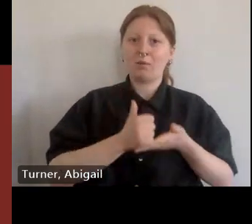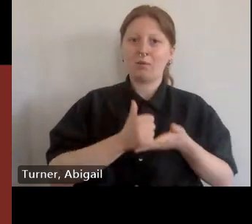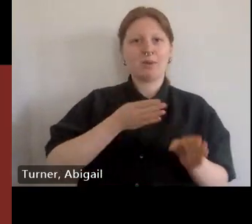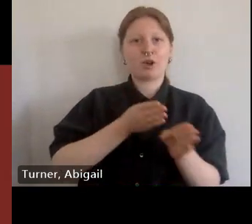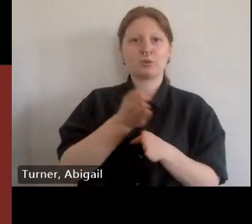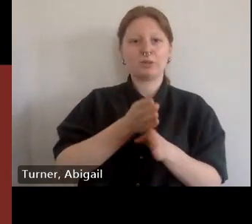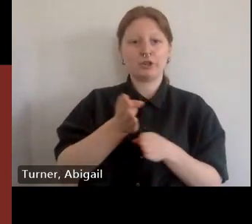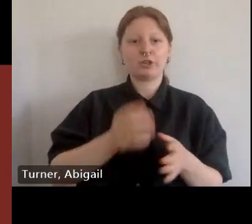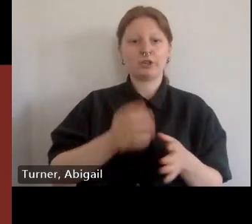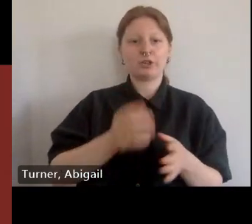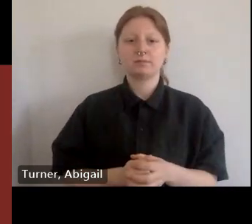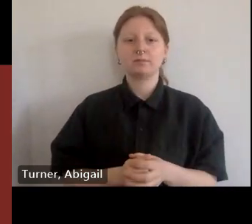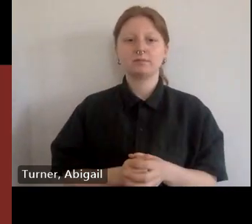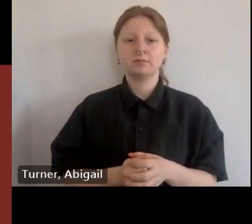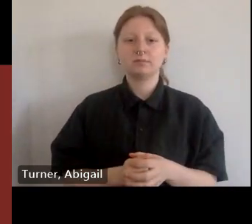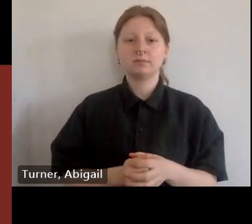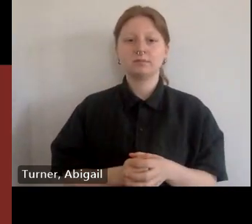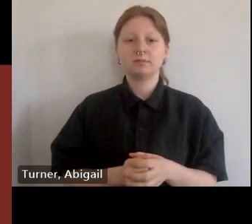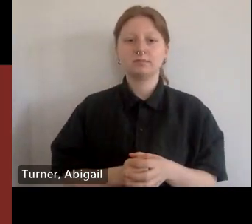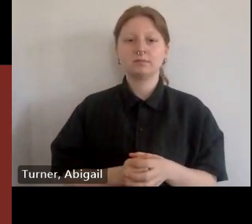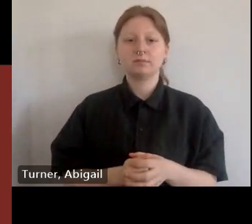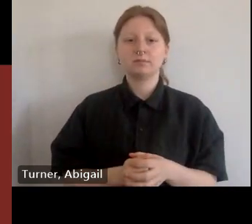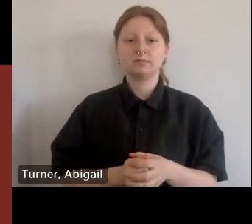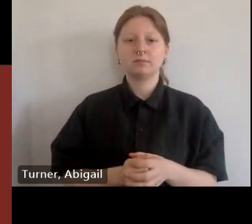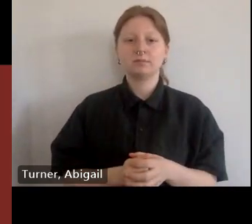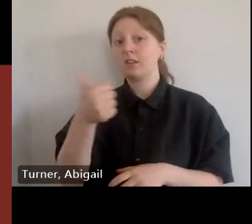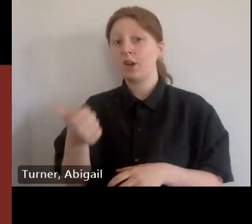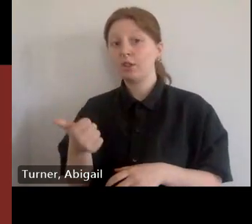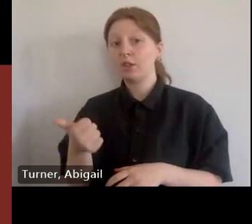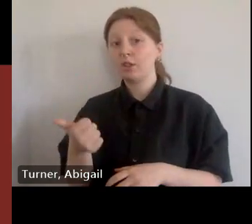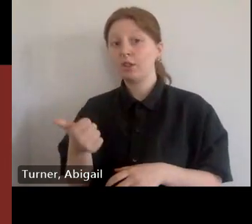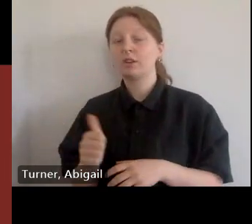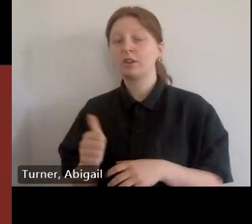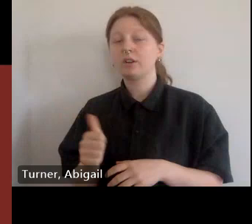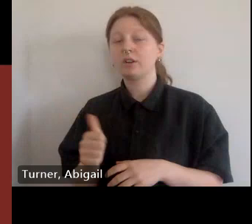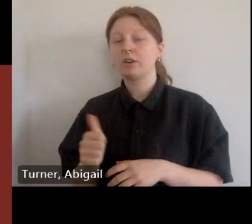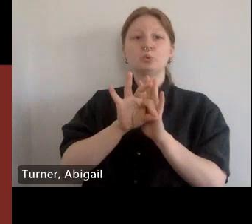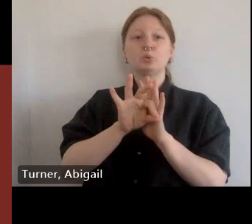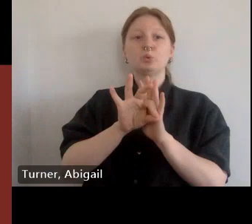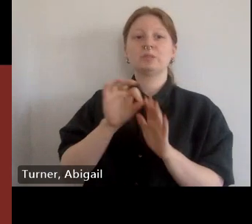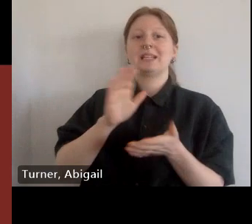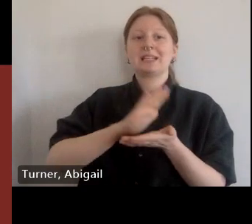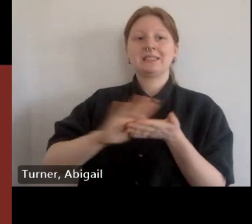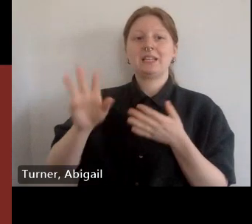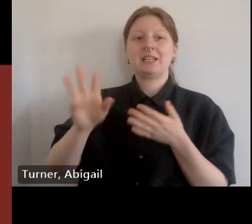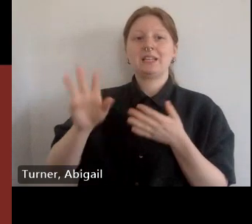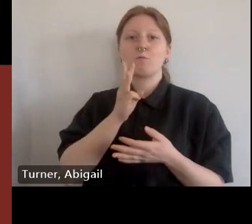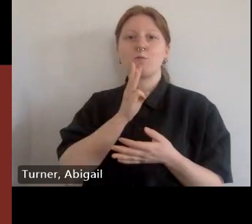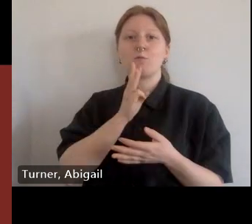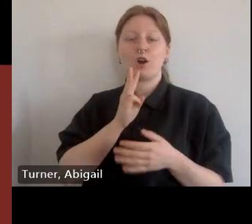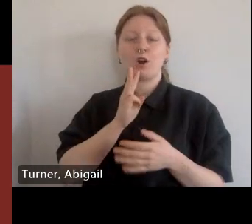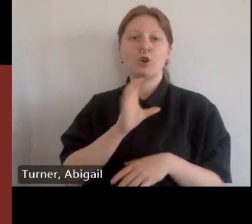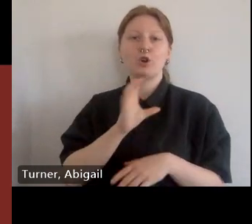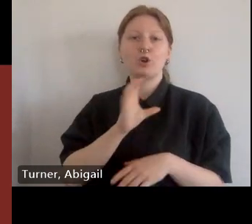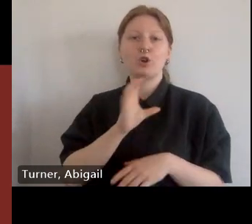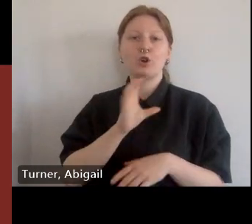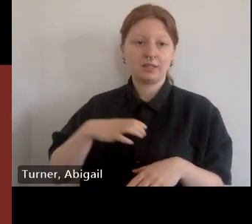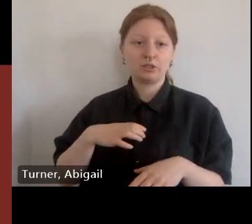Another big standout to me is the Choose Clean Water Coalition, their Young Professionals of Color program. Most people just call it